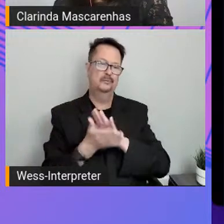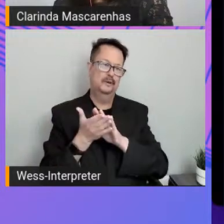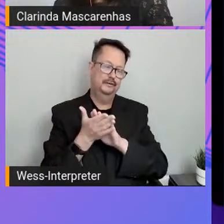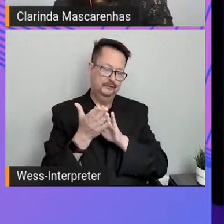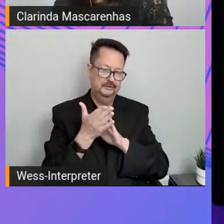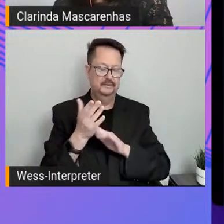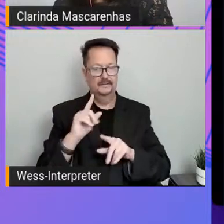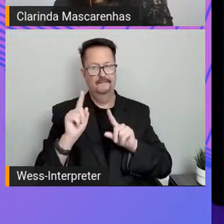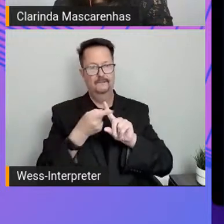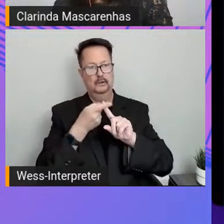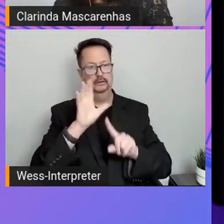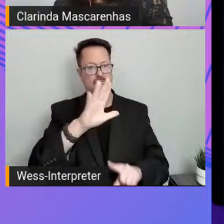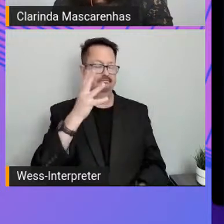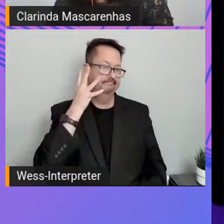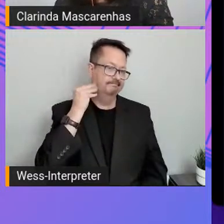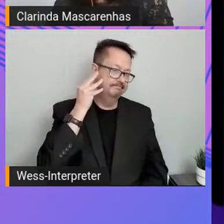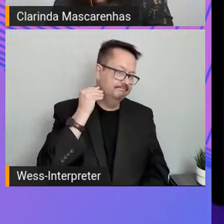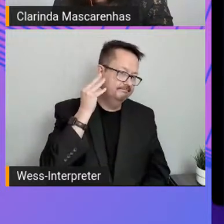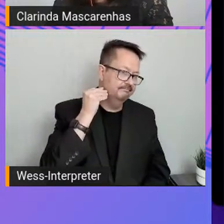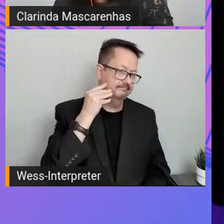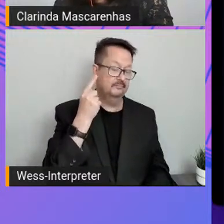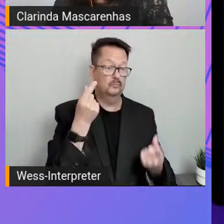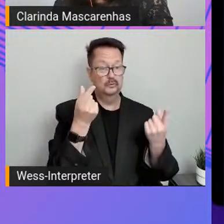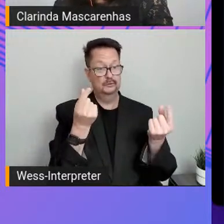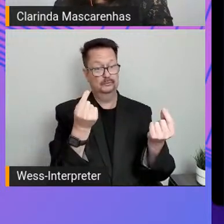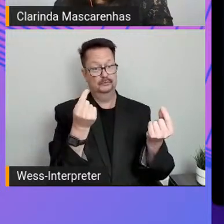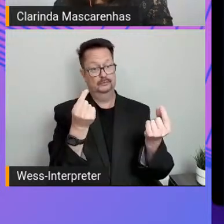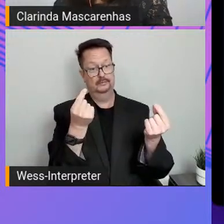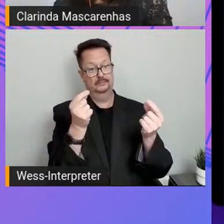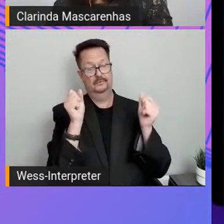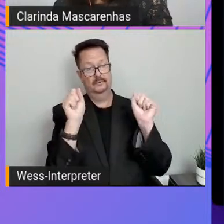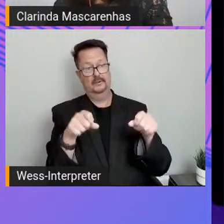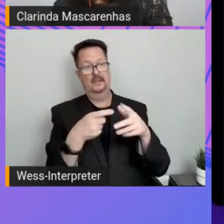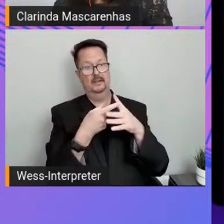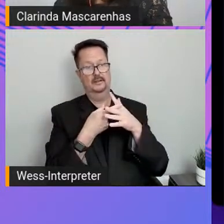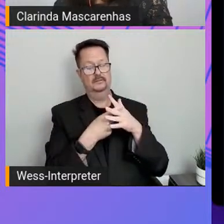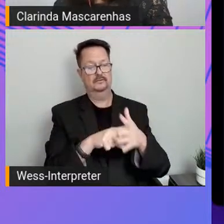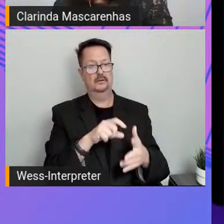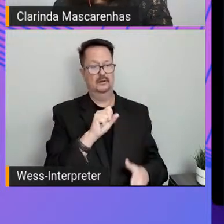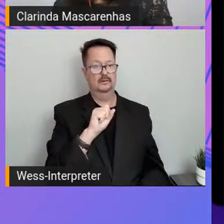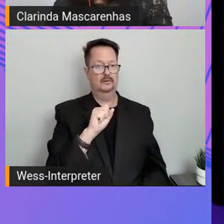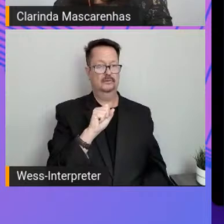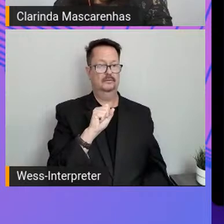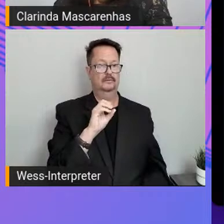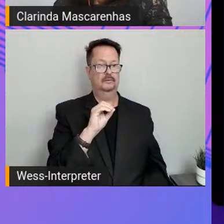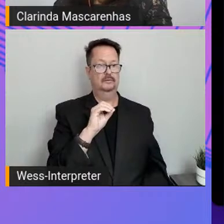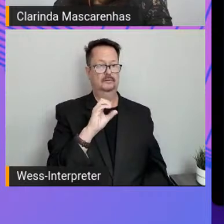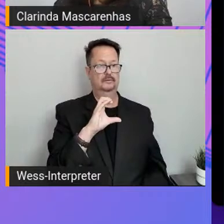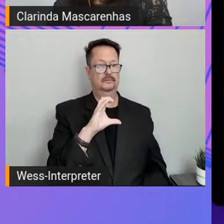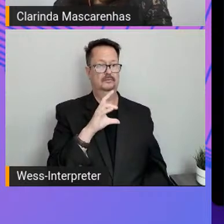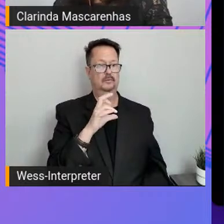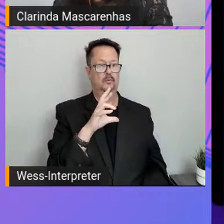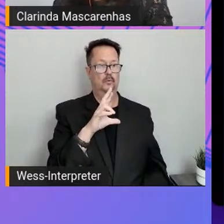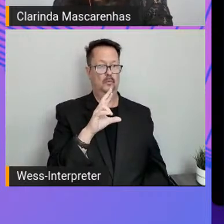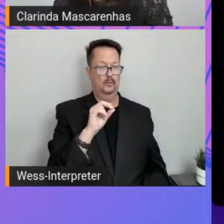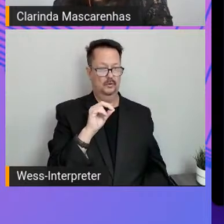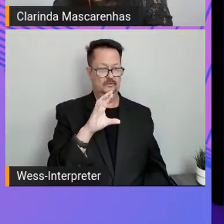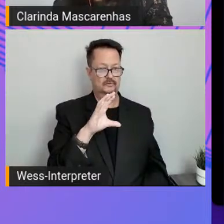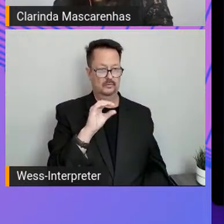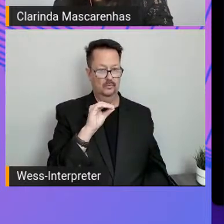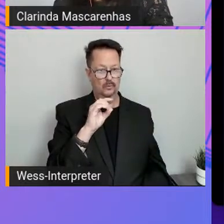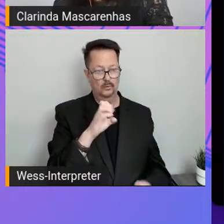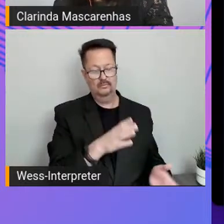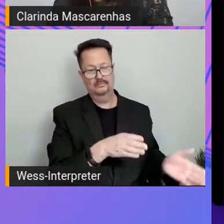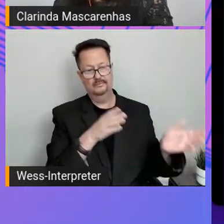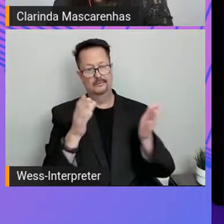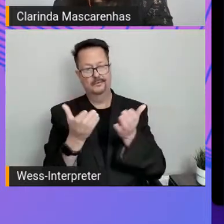experience is. What we allow you to do is you can either start with your source code, or you can even start with your container registry. And then all you